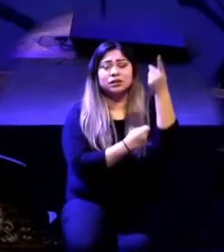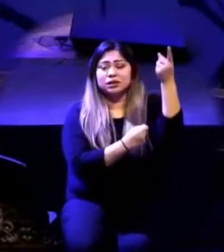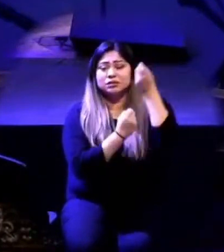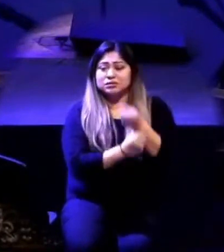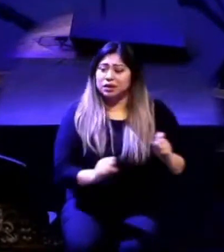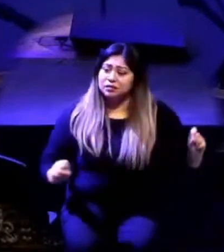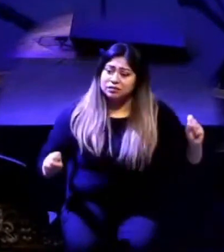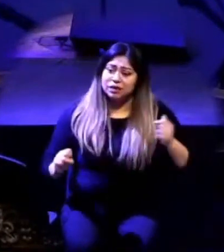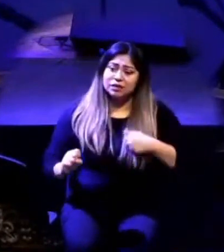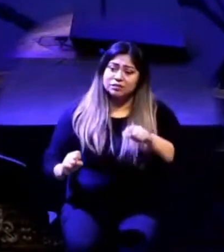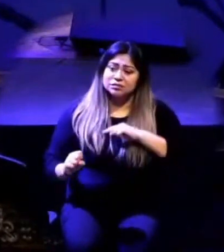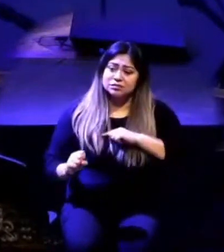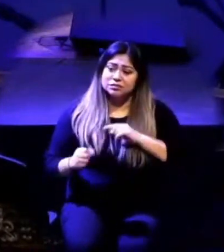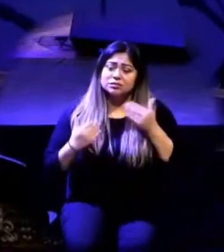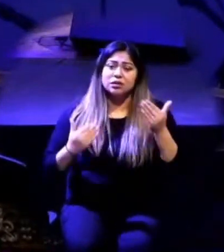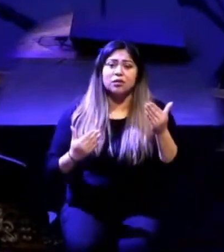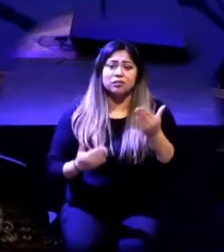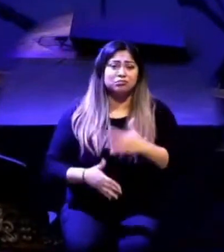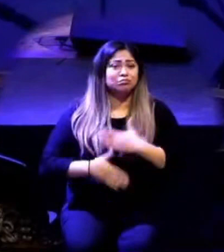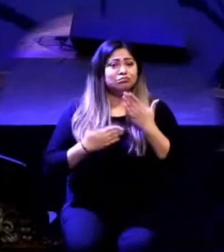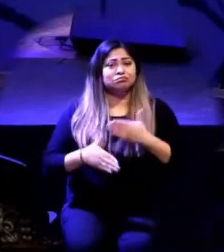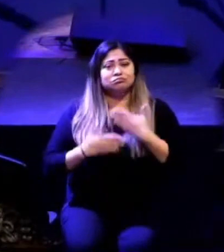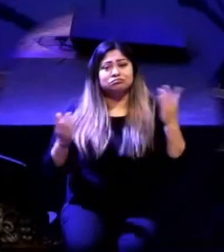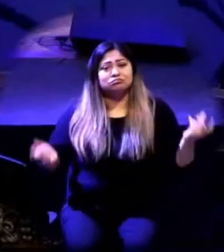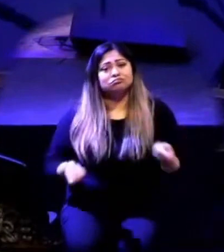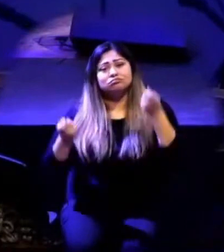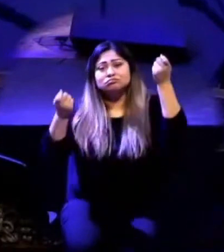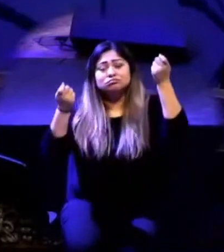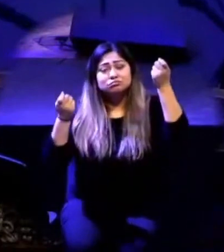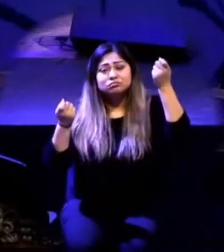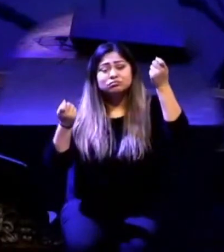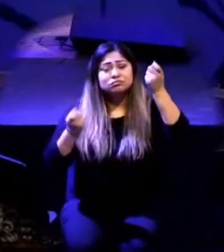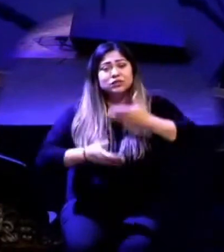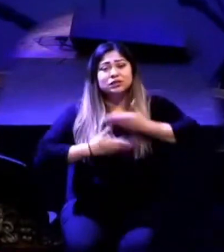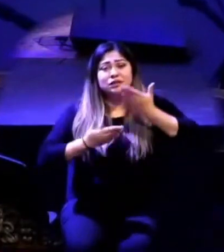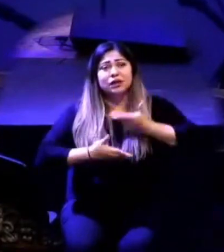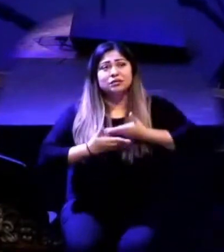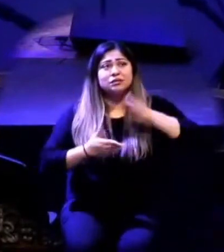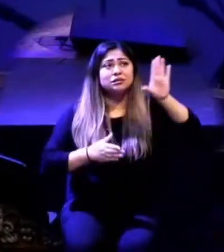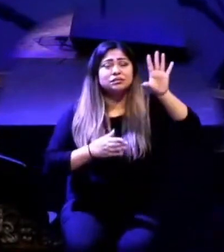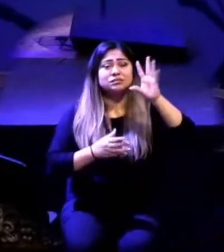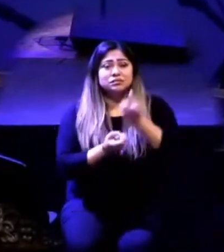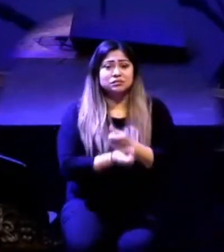him. Let us rejoice and be glad in his salvation.